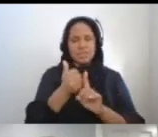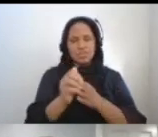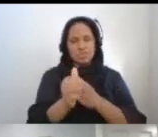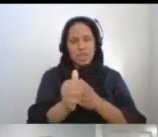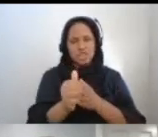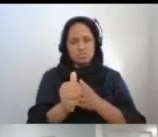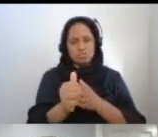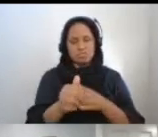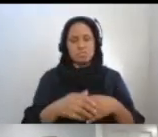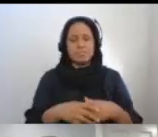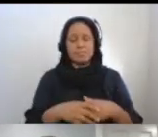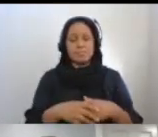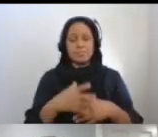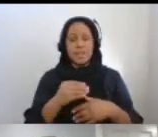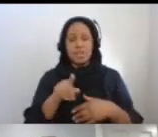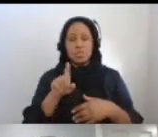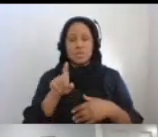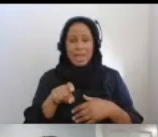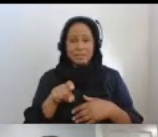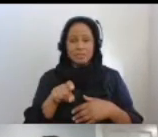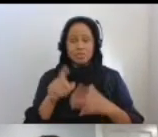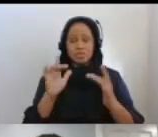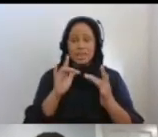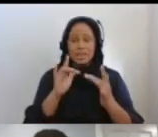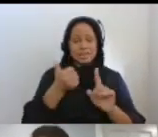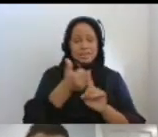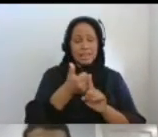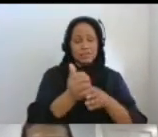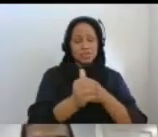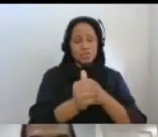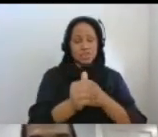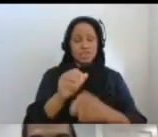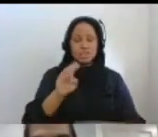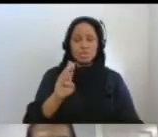And you just have to contact a self-direction broker to get started.